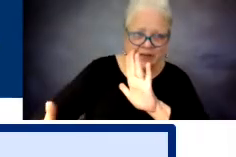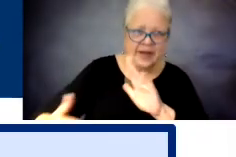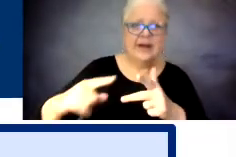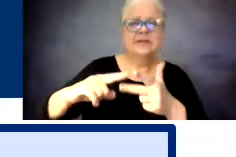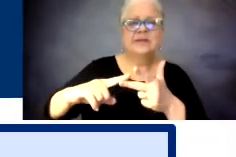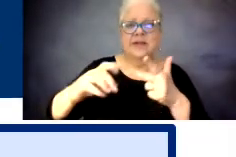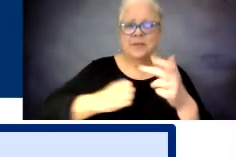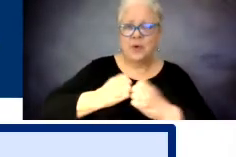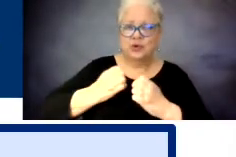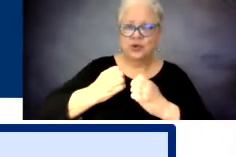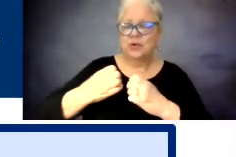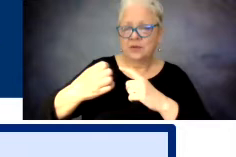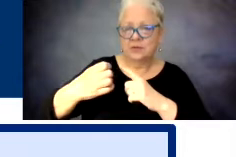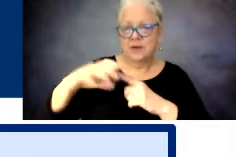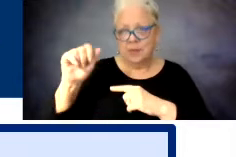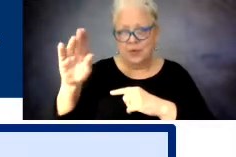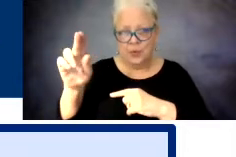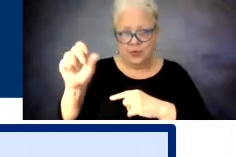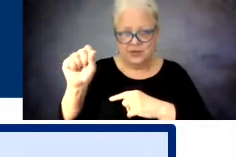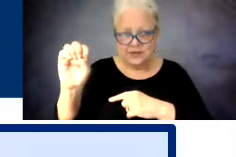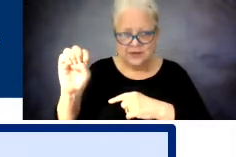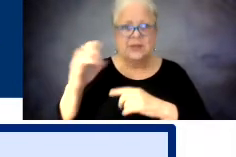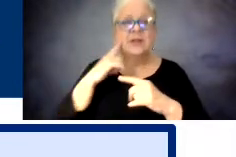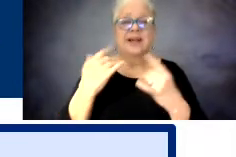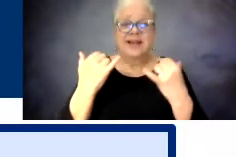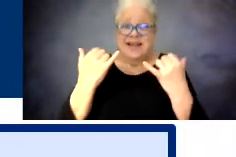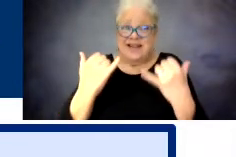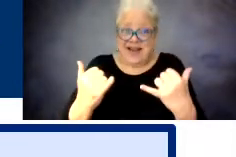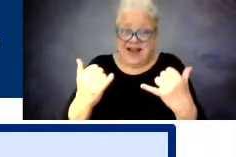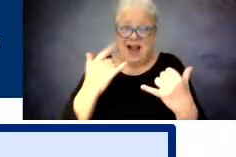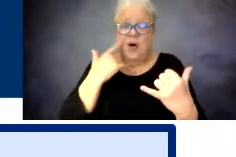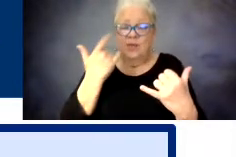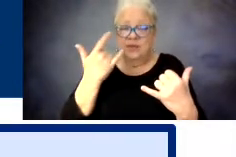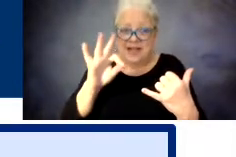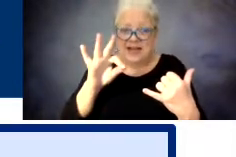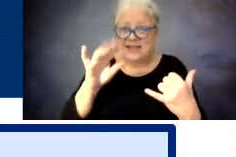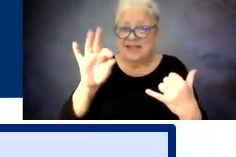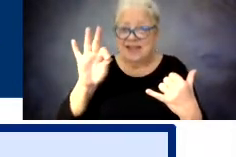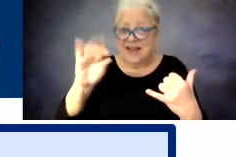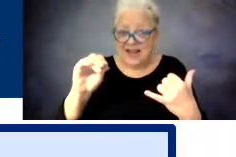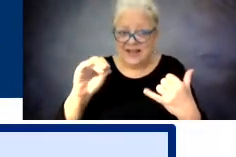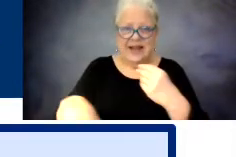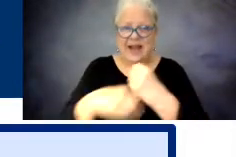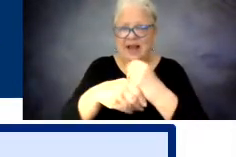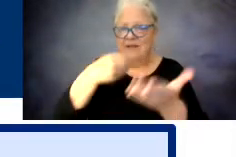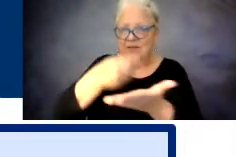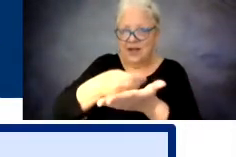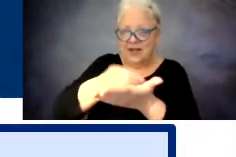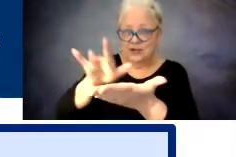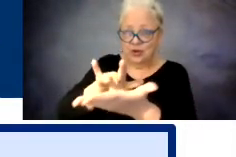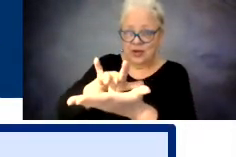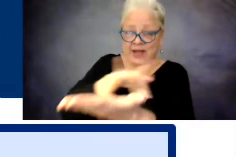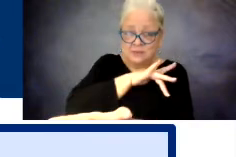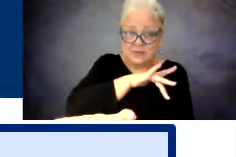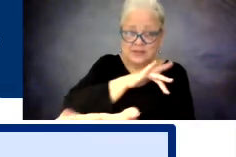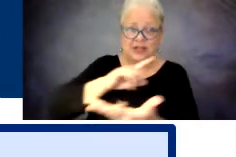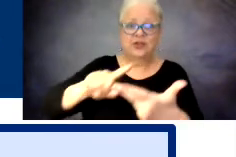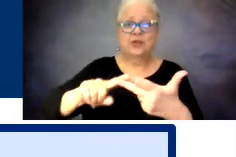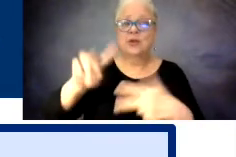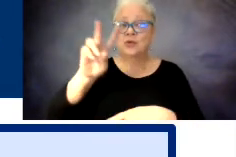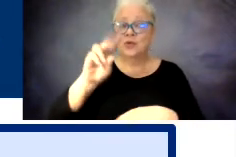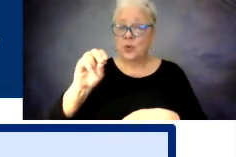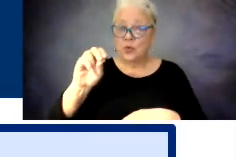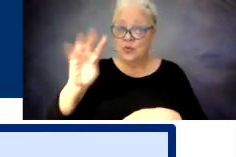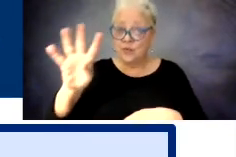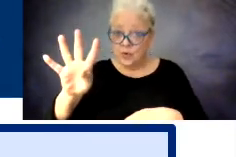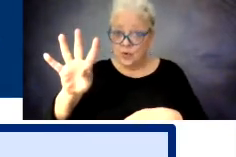and work gave us the ability to look at more. Financial exploitation was added in 1990, and then 2004, we started looking